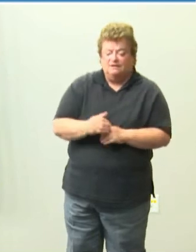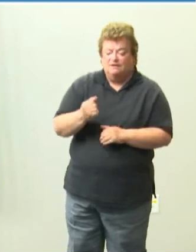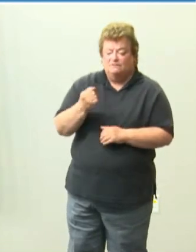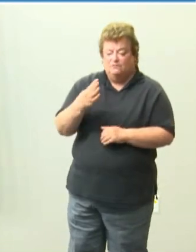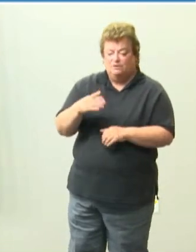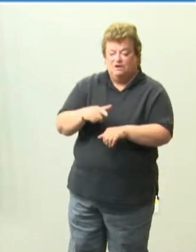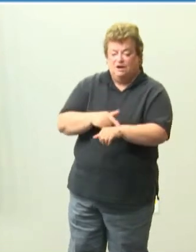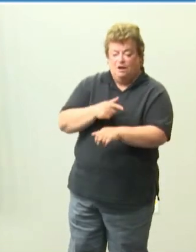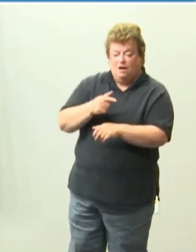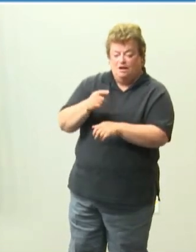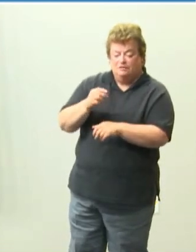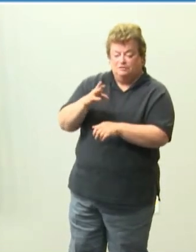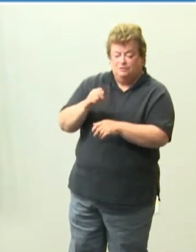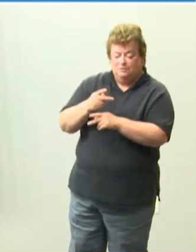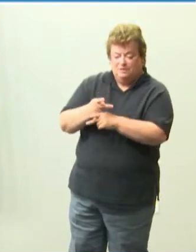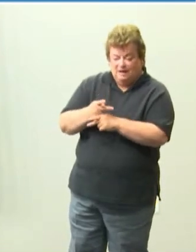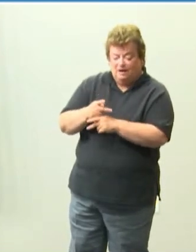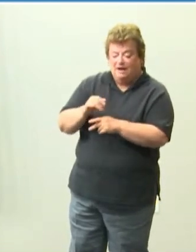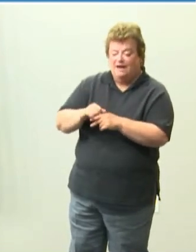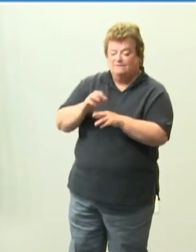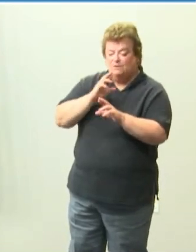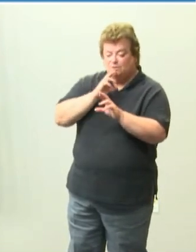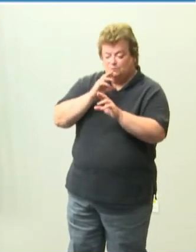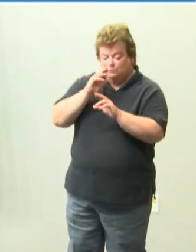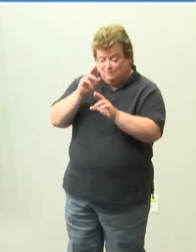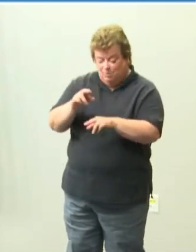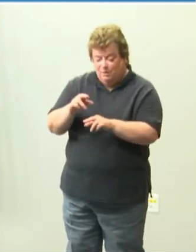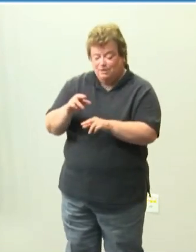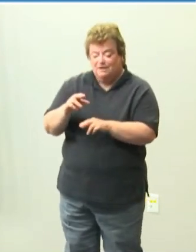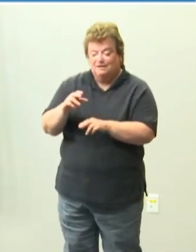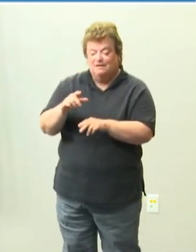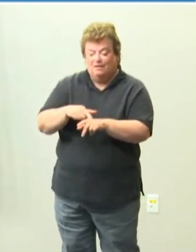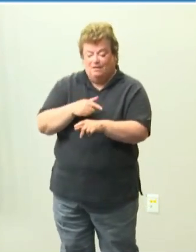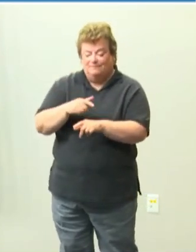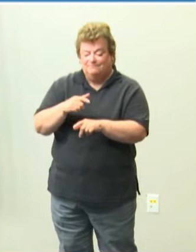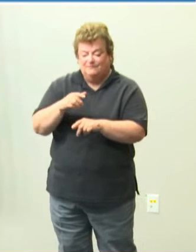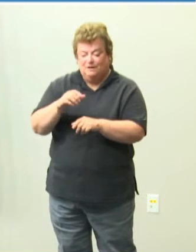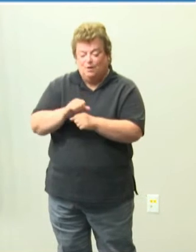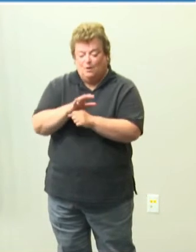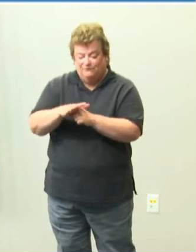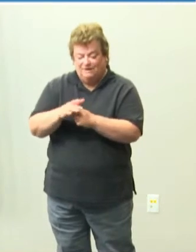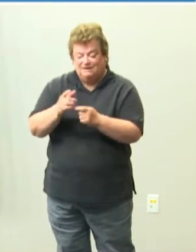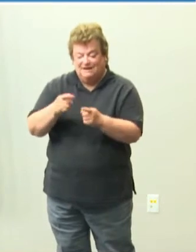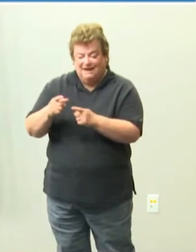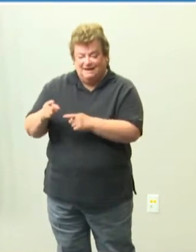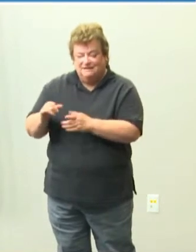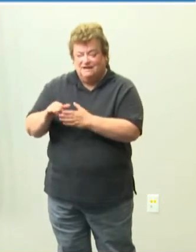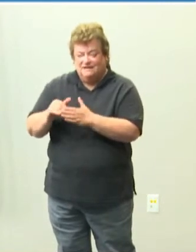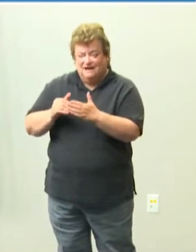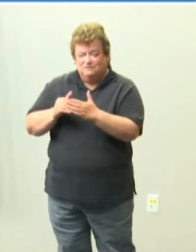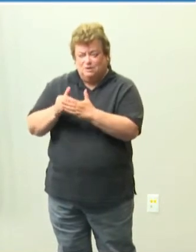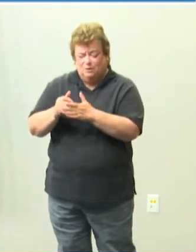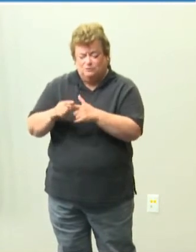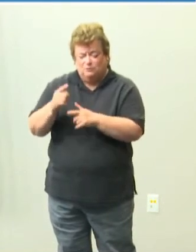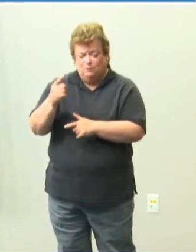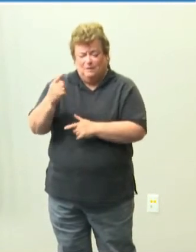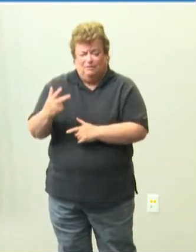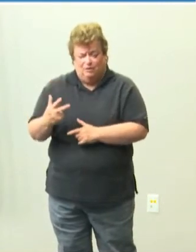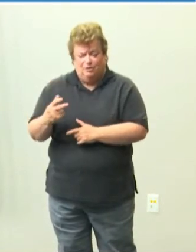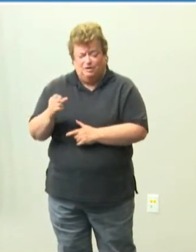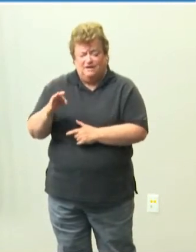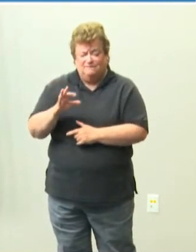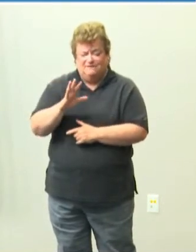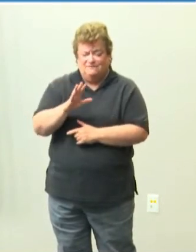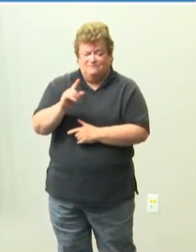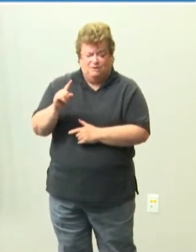care facilities have reported COVID-19 cases in the last 2 weeks. That's close to a third of the 51